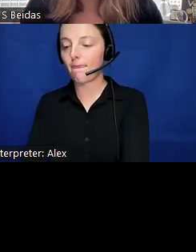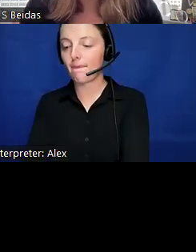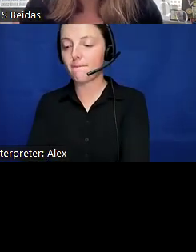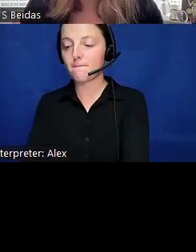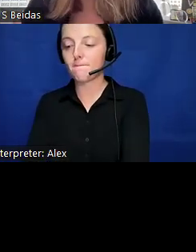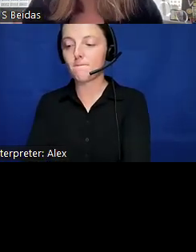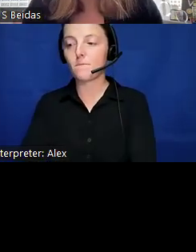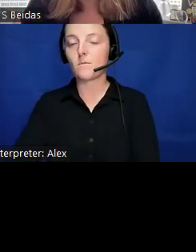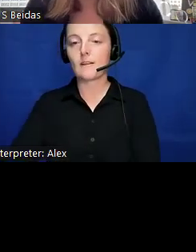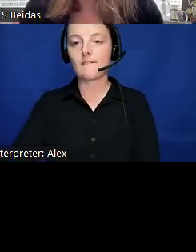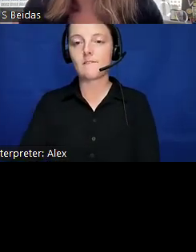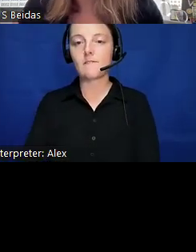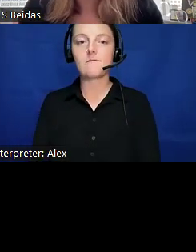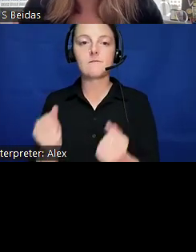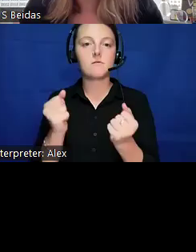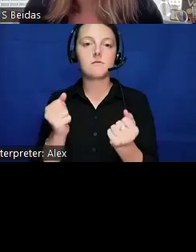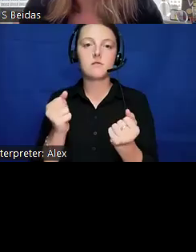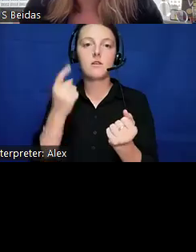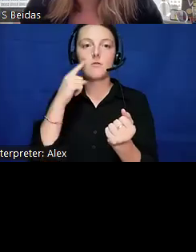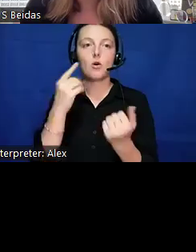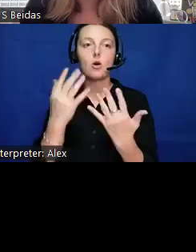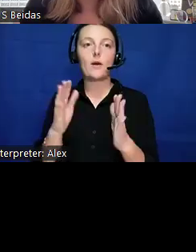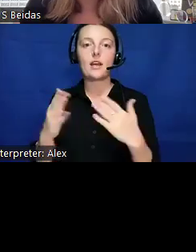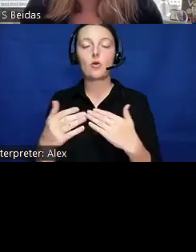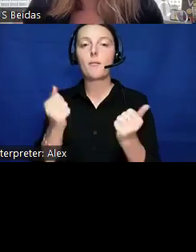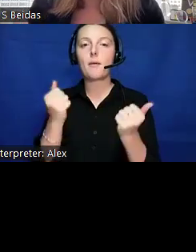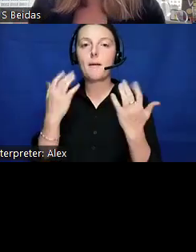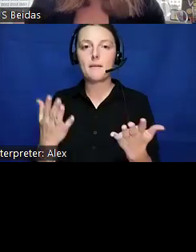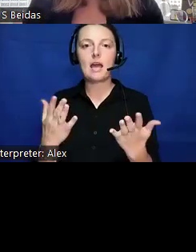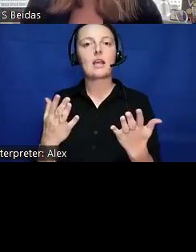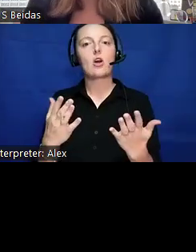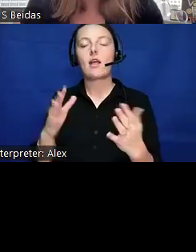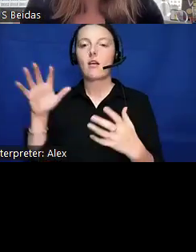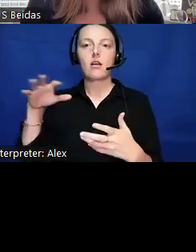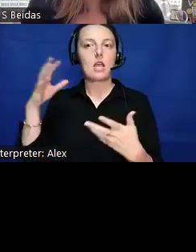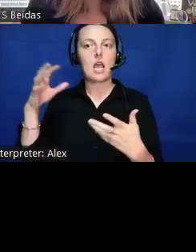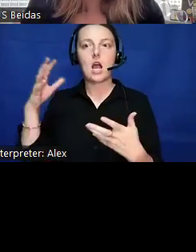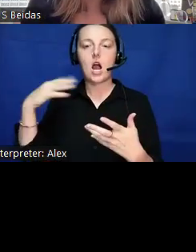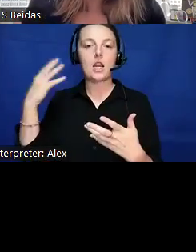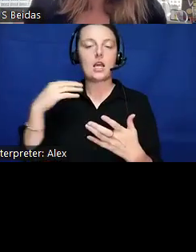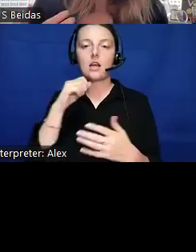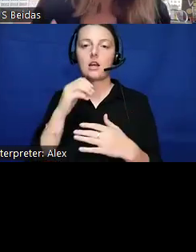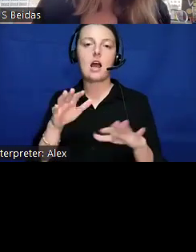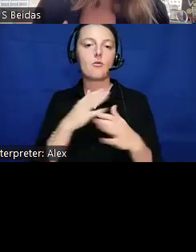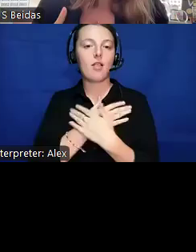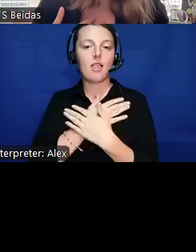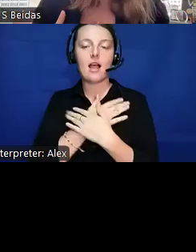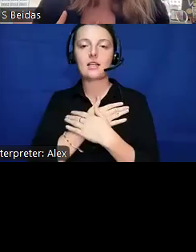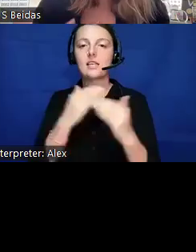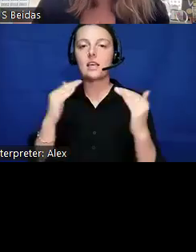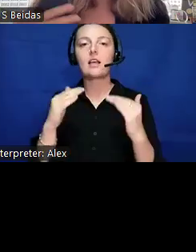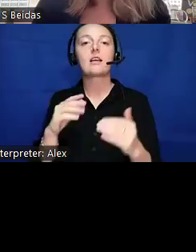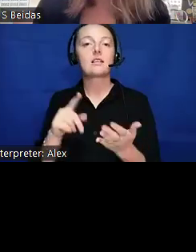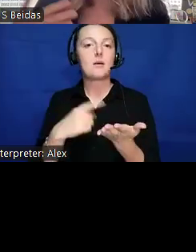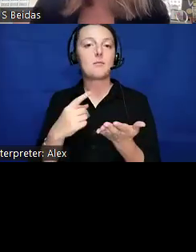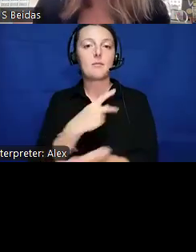waiting rooms were chaotic and not relaxing, and clinicians reported, that sometimes their patients would